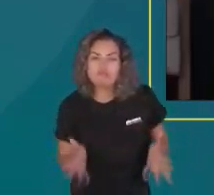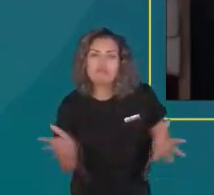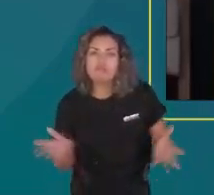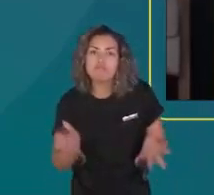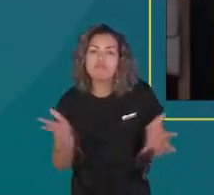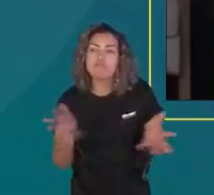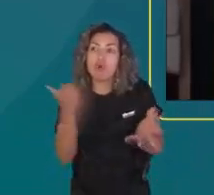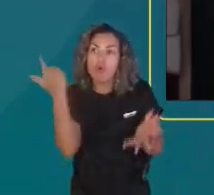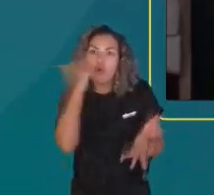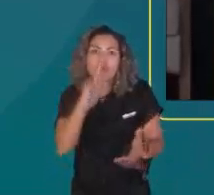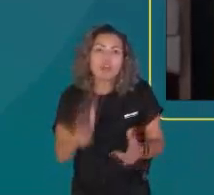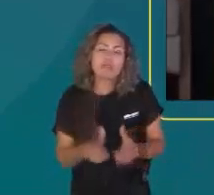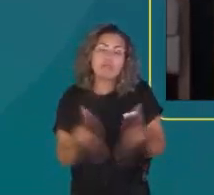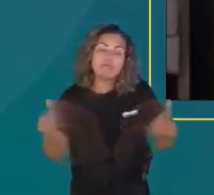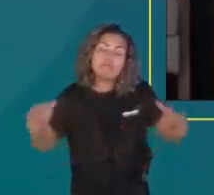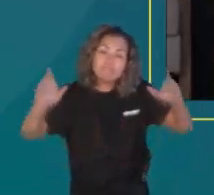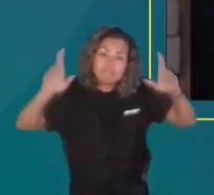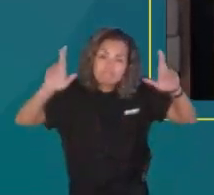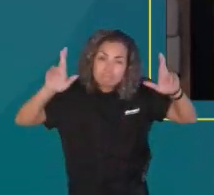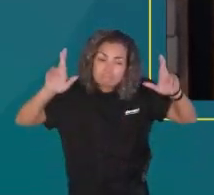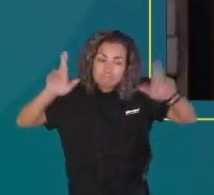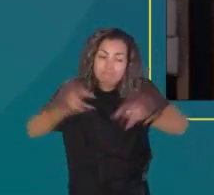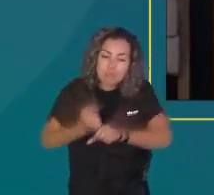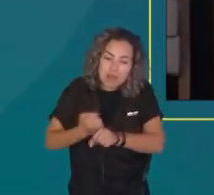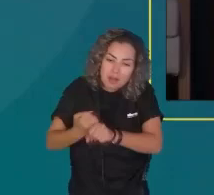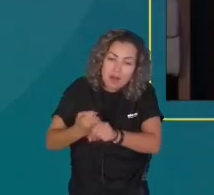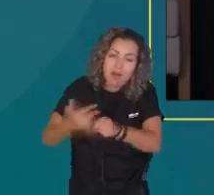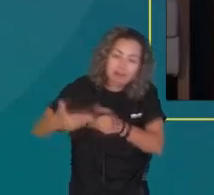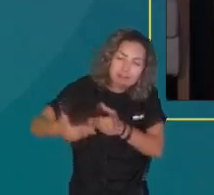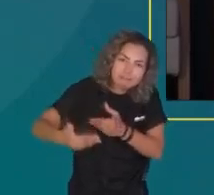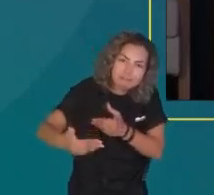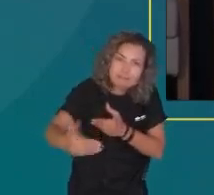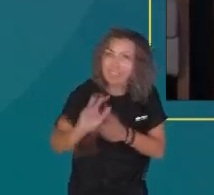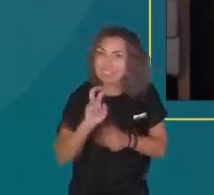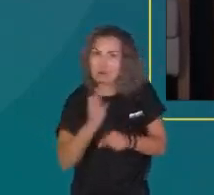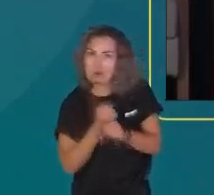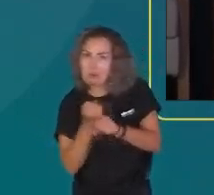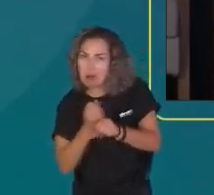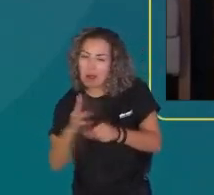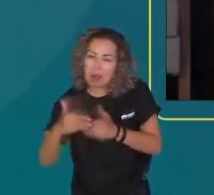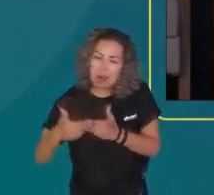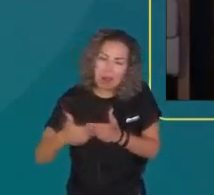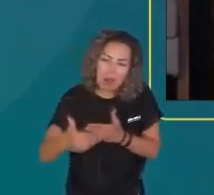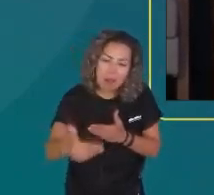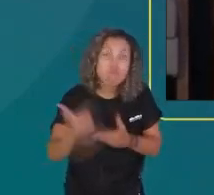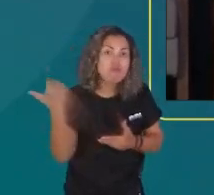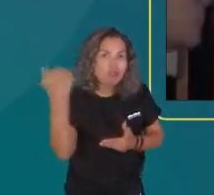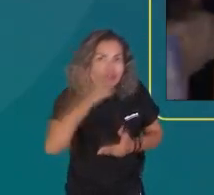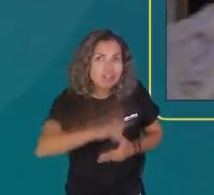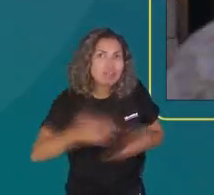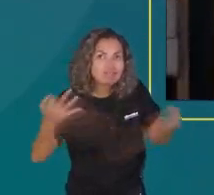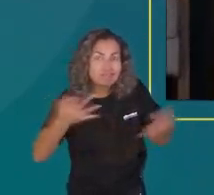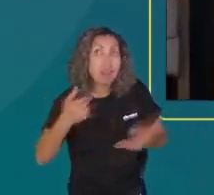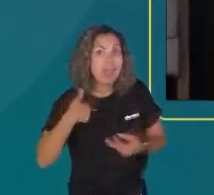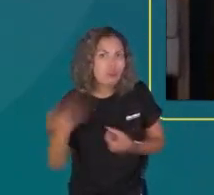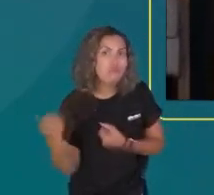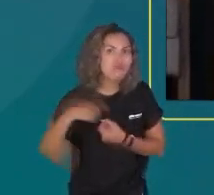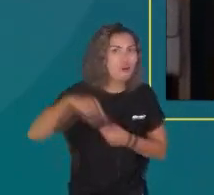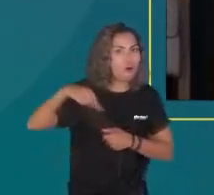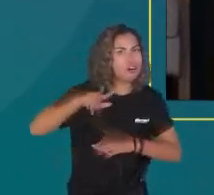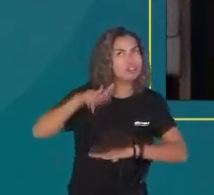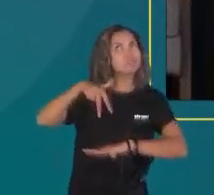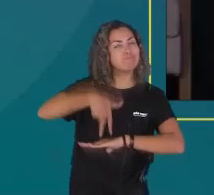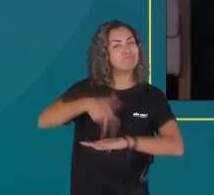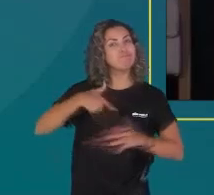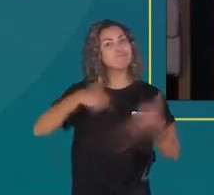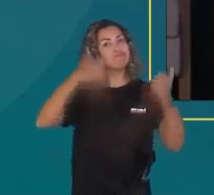couple of years, maybe, you know, the next 5 years, we can be coming back to ICLEI and telling you about how this density is really